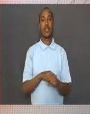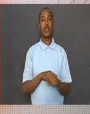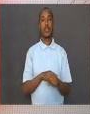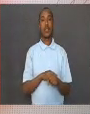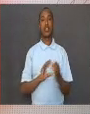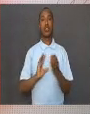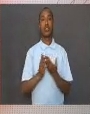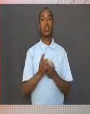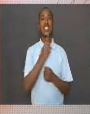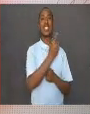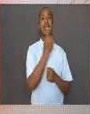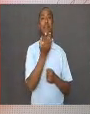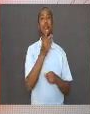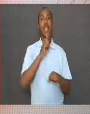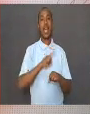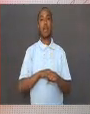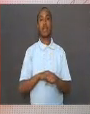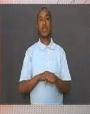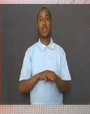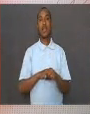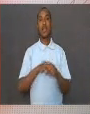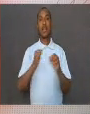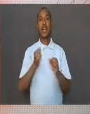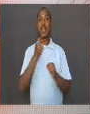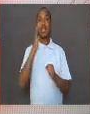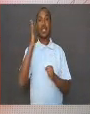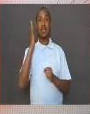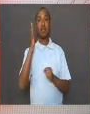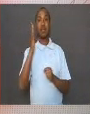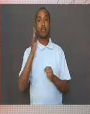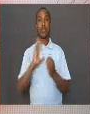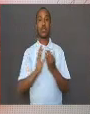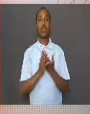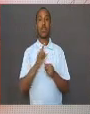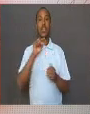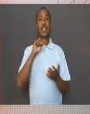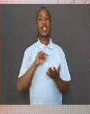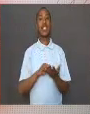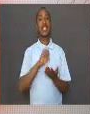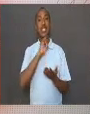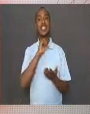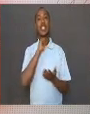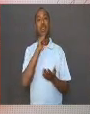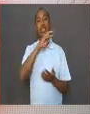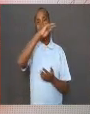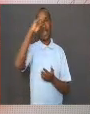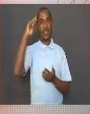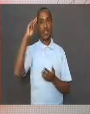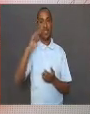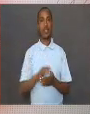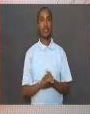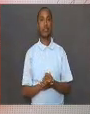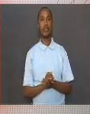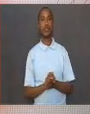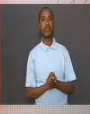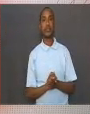always. Though sometimes it can seem as though this is not the